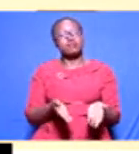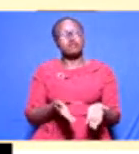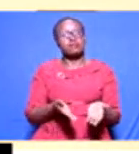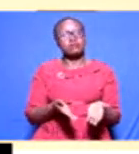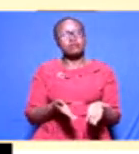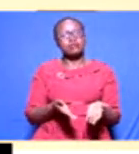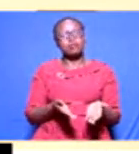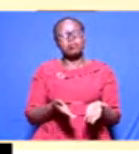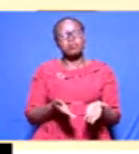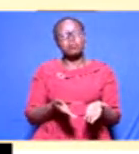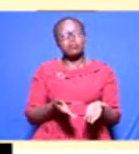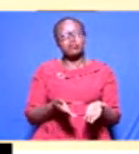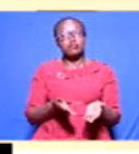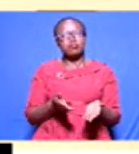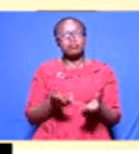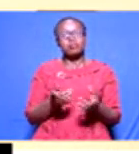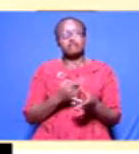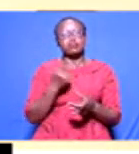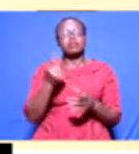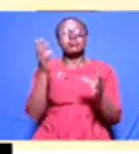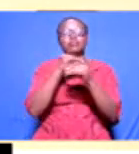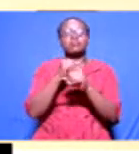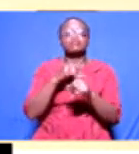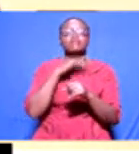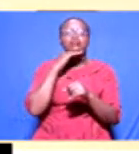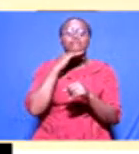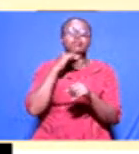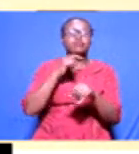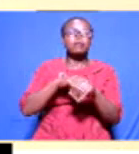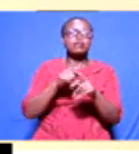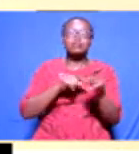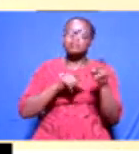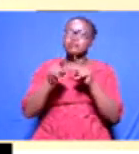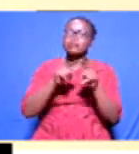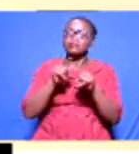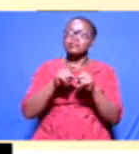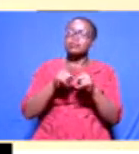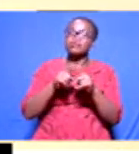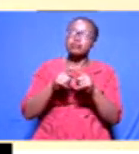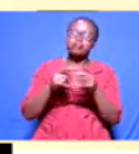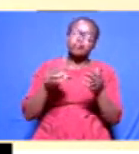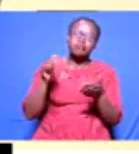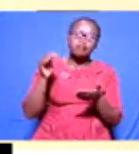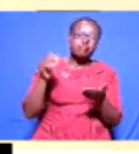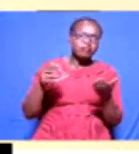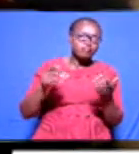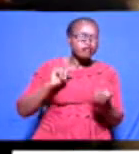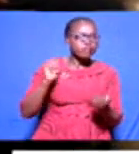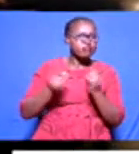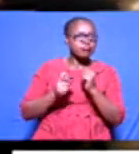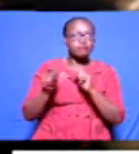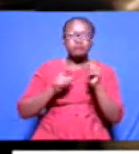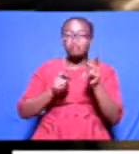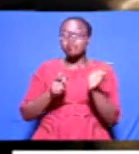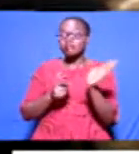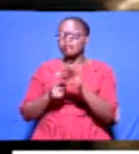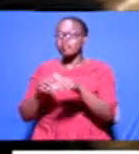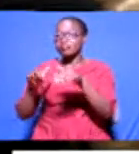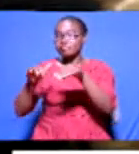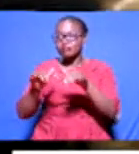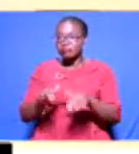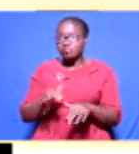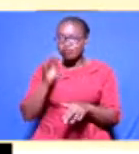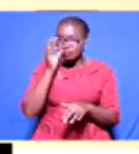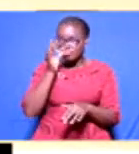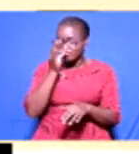president passed on when I was coming here. And therefore, I have to cut short my trip again to go back and bury President